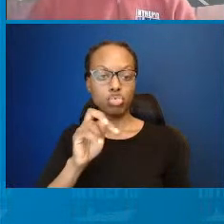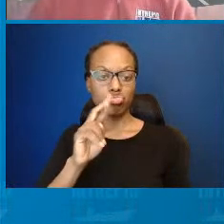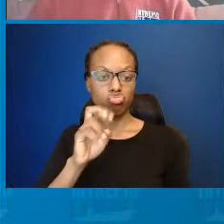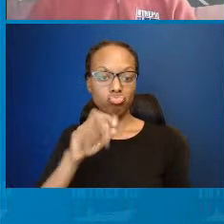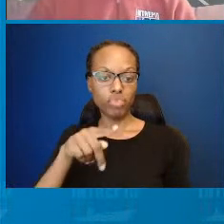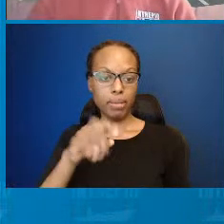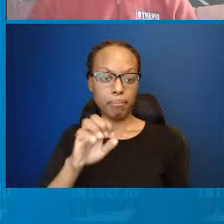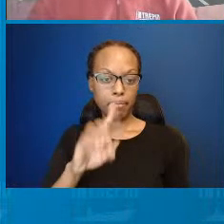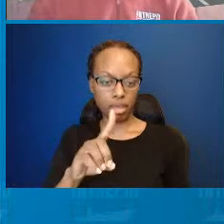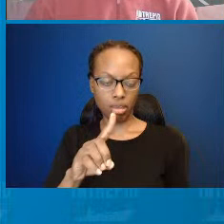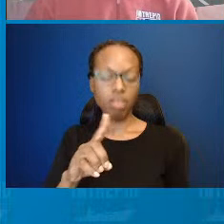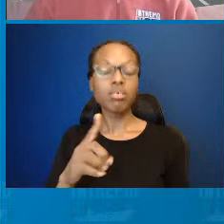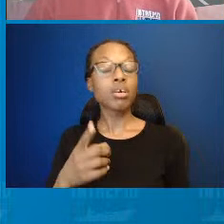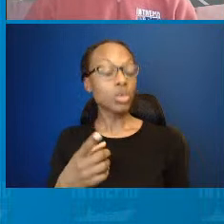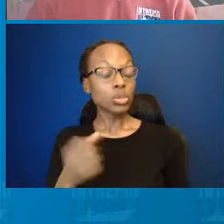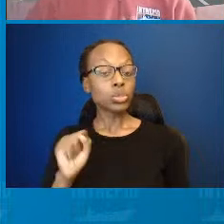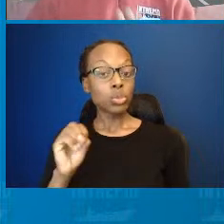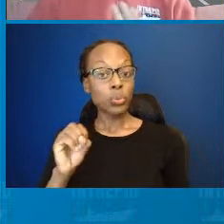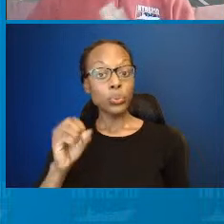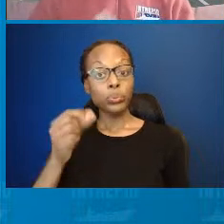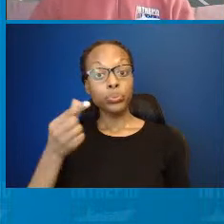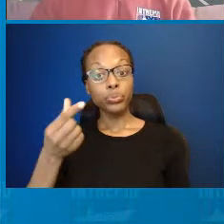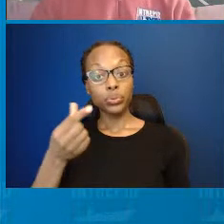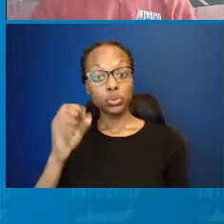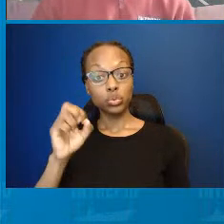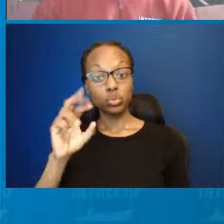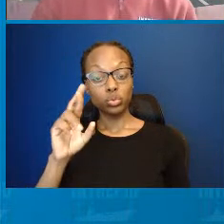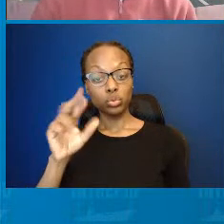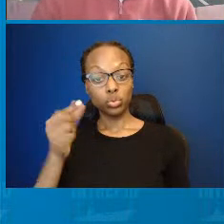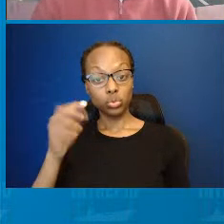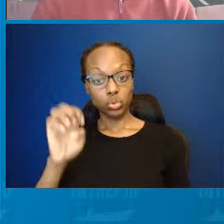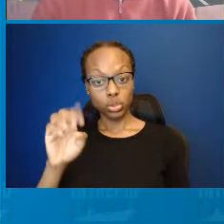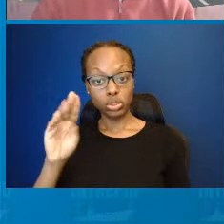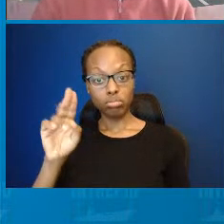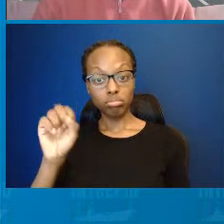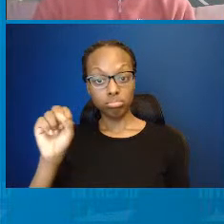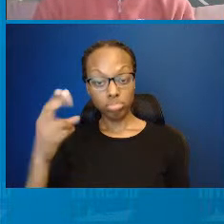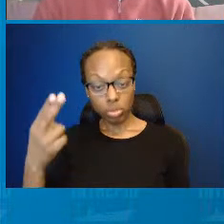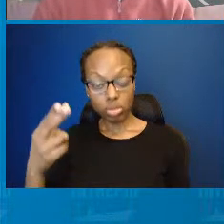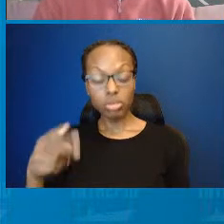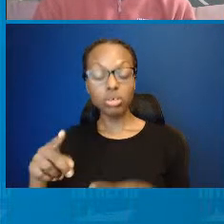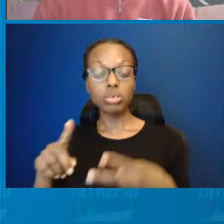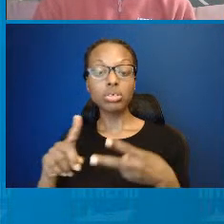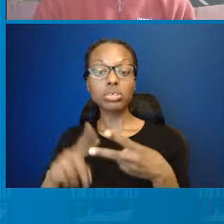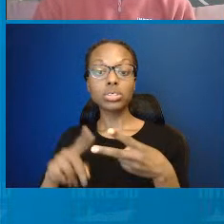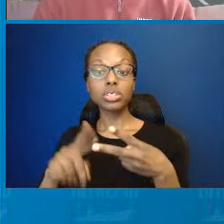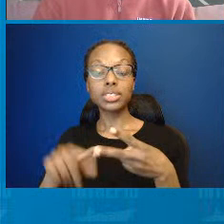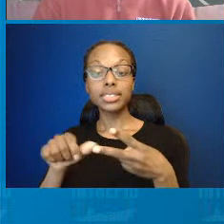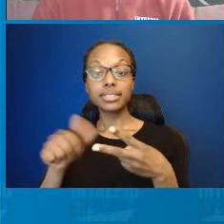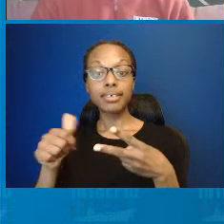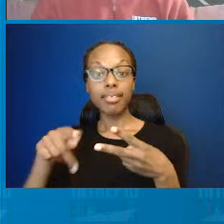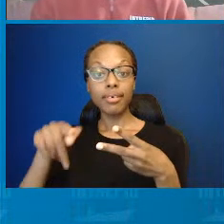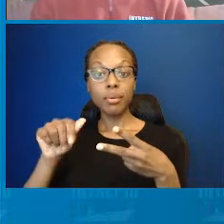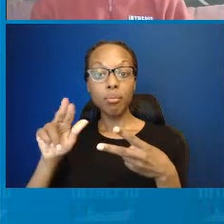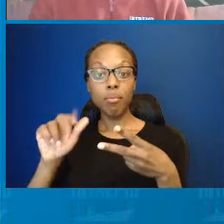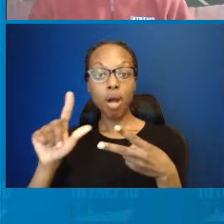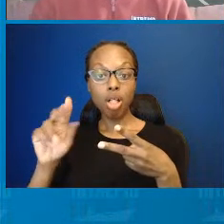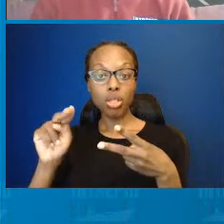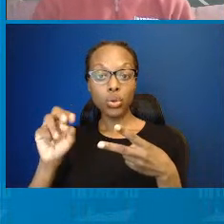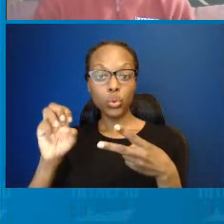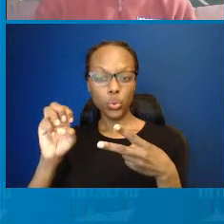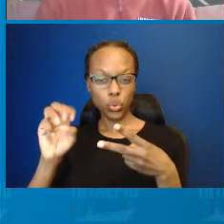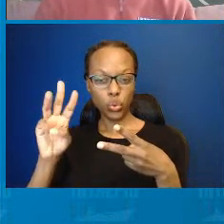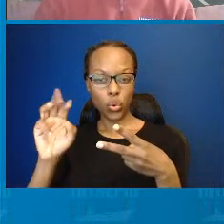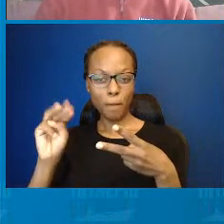not, as we discussed, but the late Senator John McCain did serve on Intrepid during